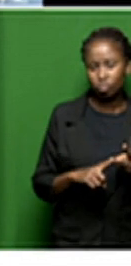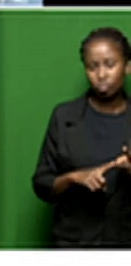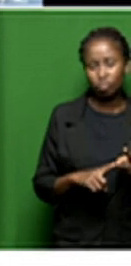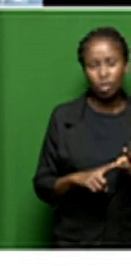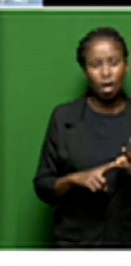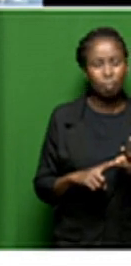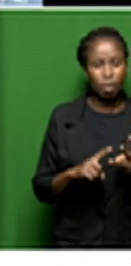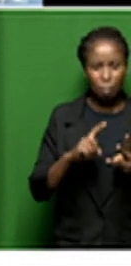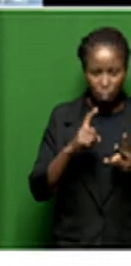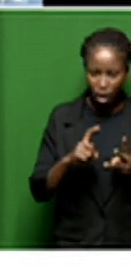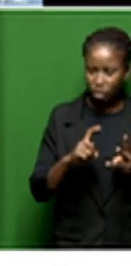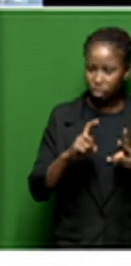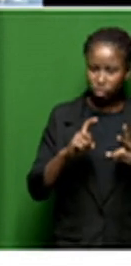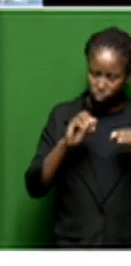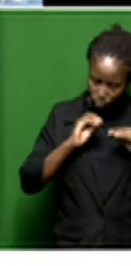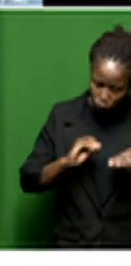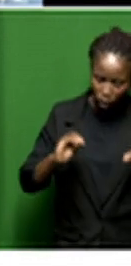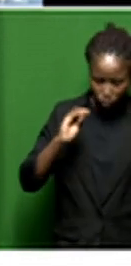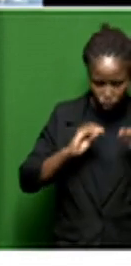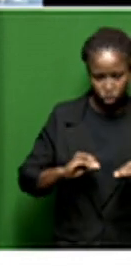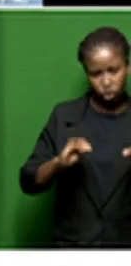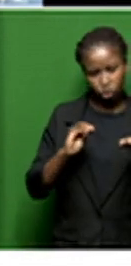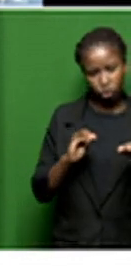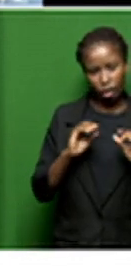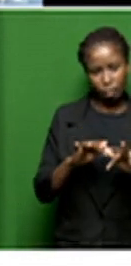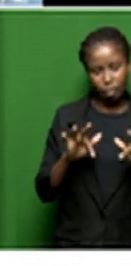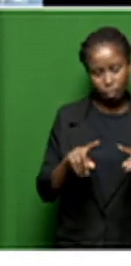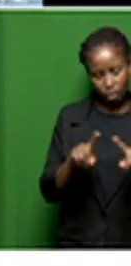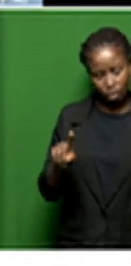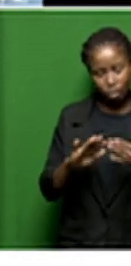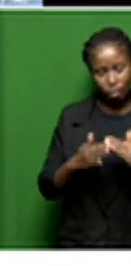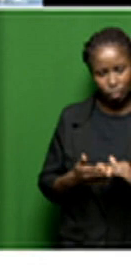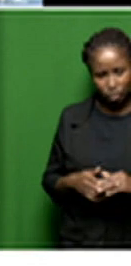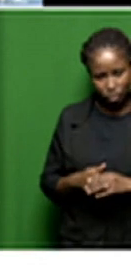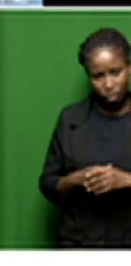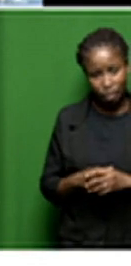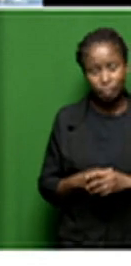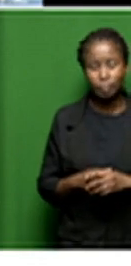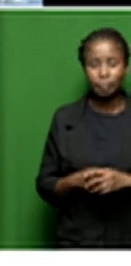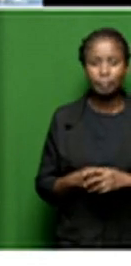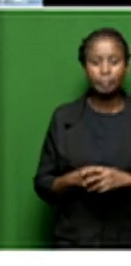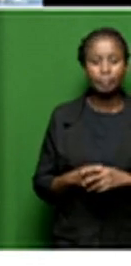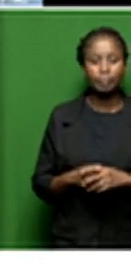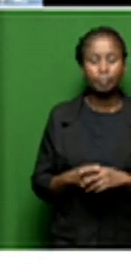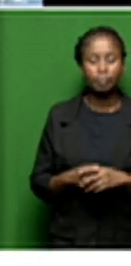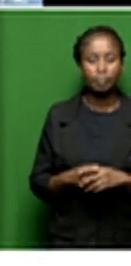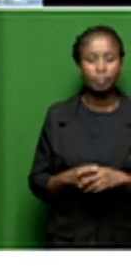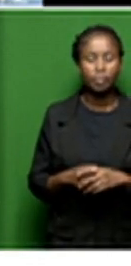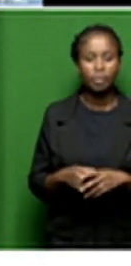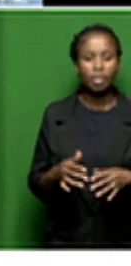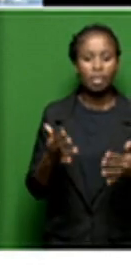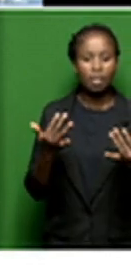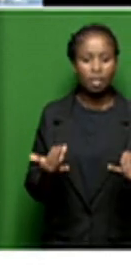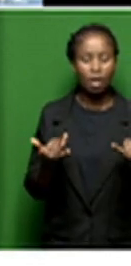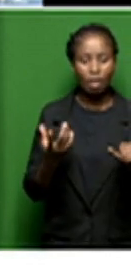and communicated with and brought on as partners. Because what we're seeing now is a plateau when